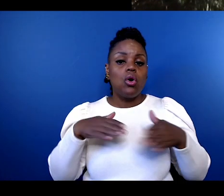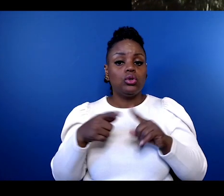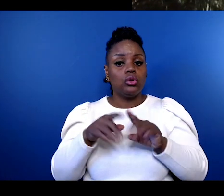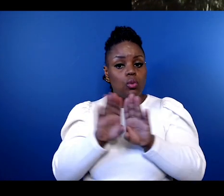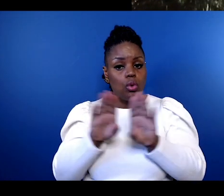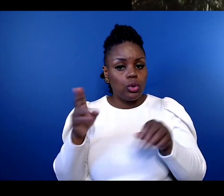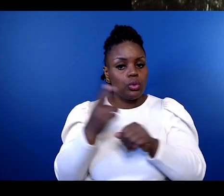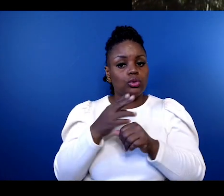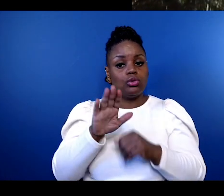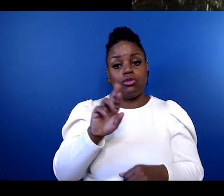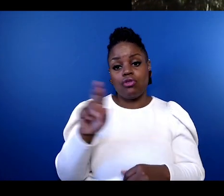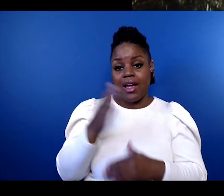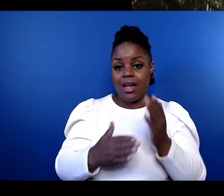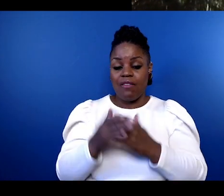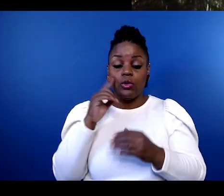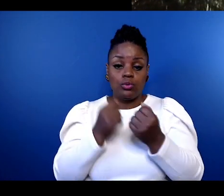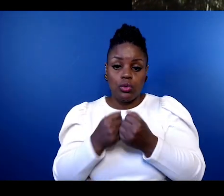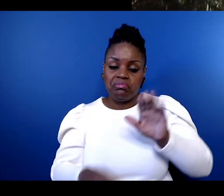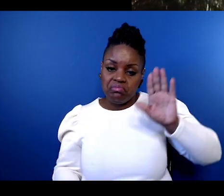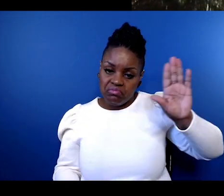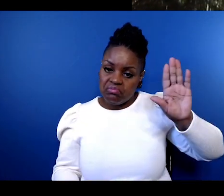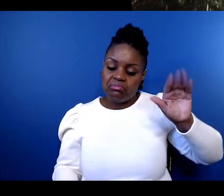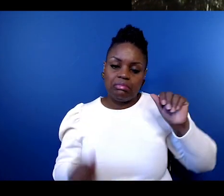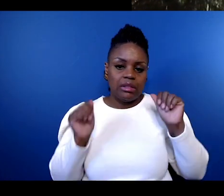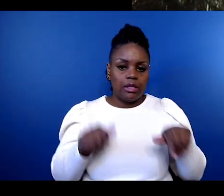Focus your gaze and take the arms overhead.